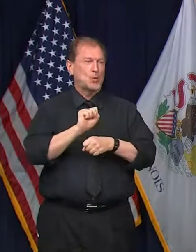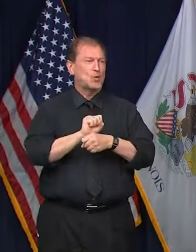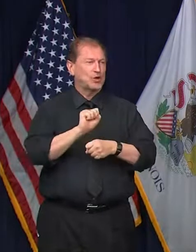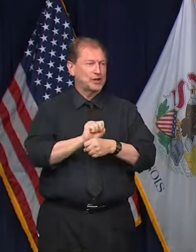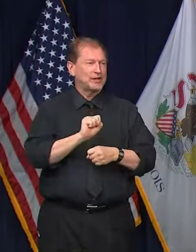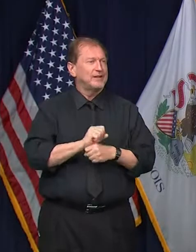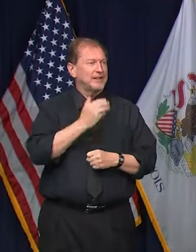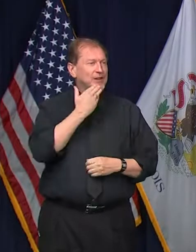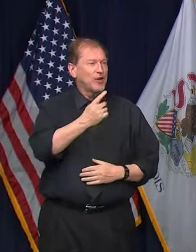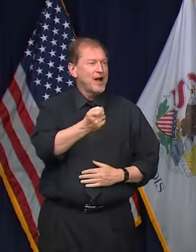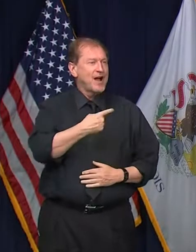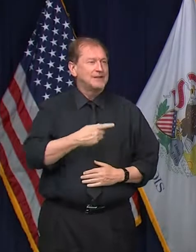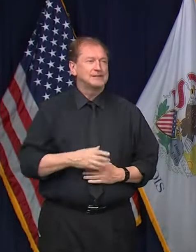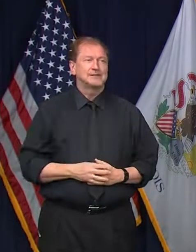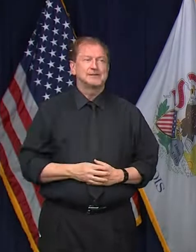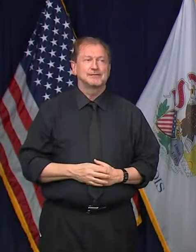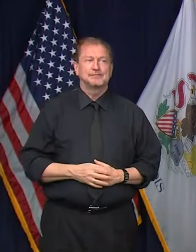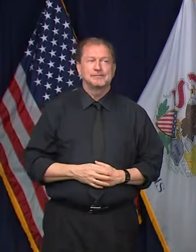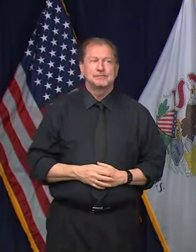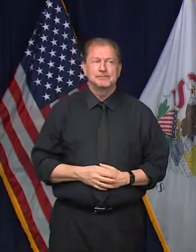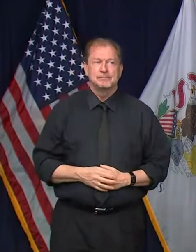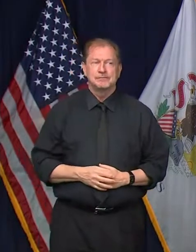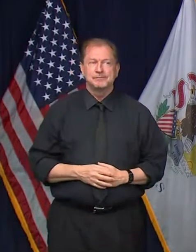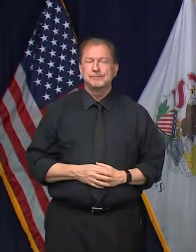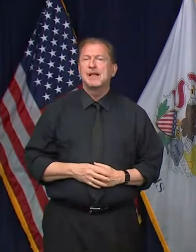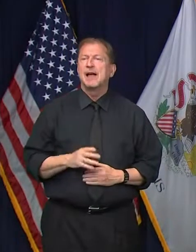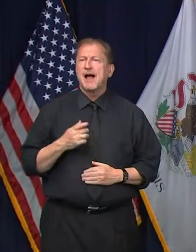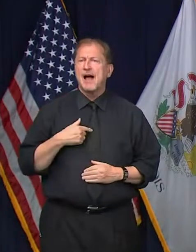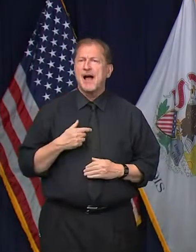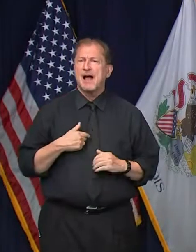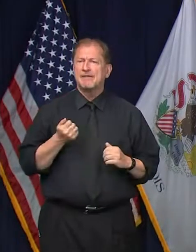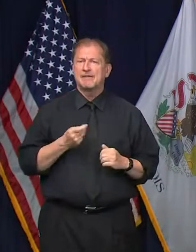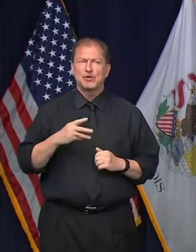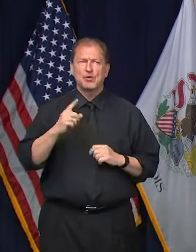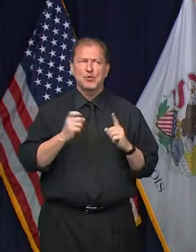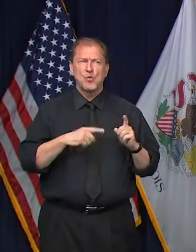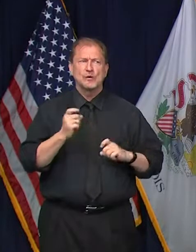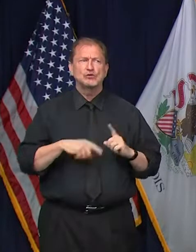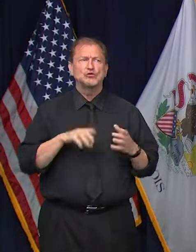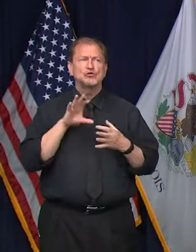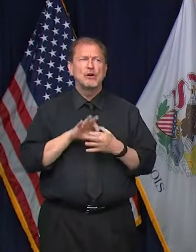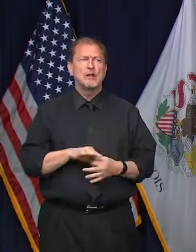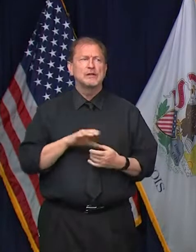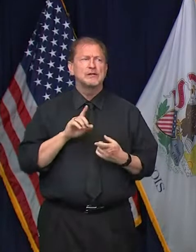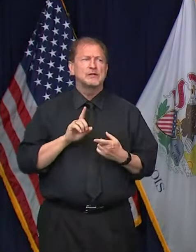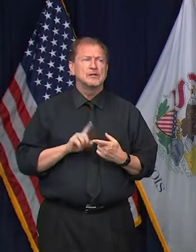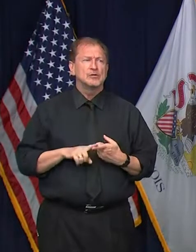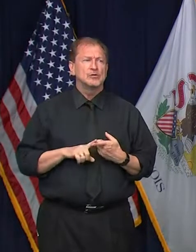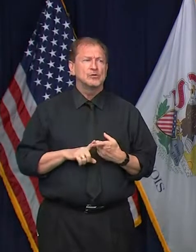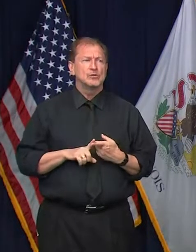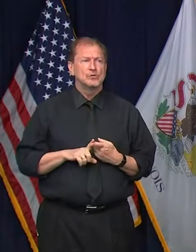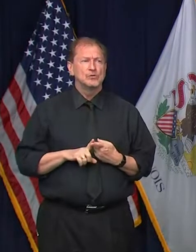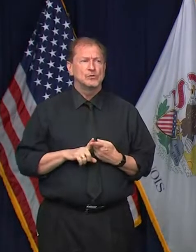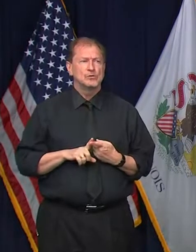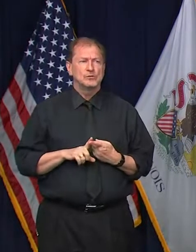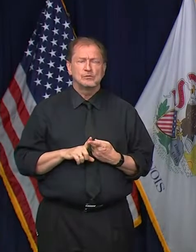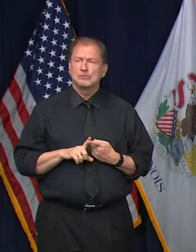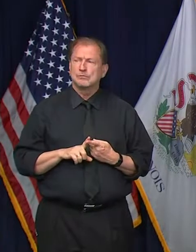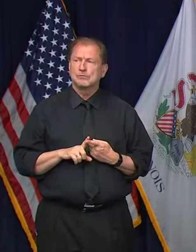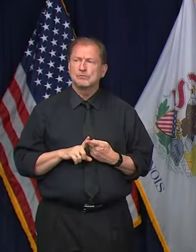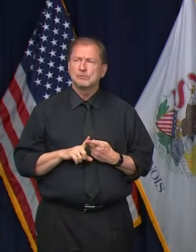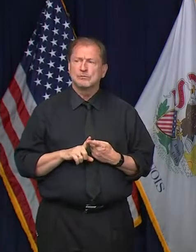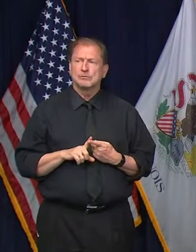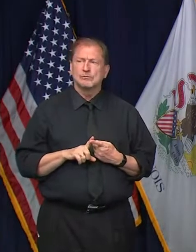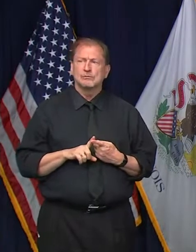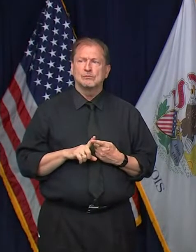you for asking. I have a list of questions here. A lot of them have to do with Alan Skillicorn this morning announcing that he was